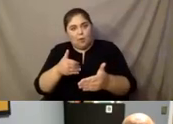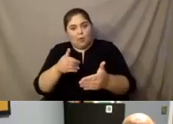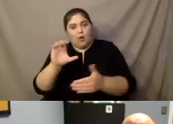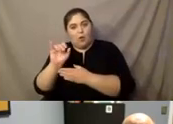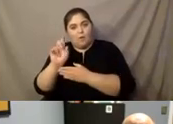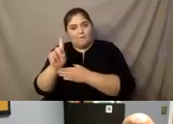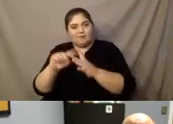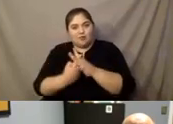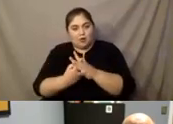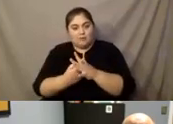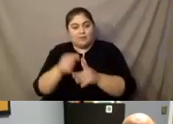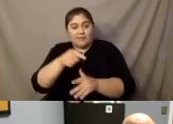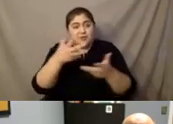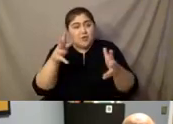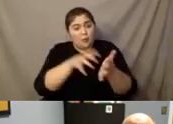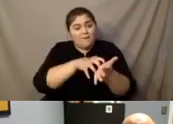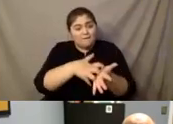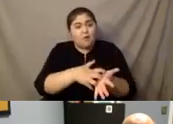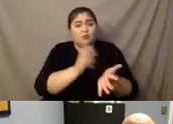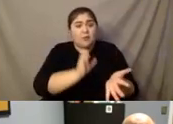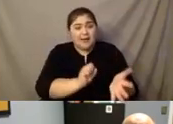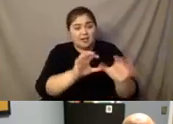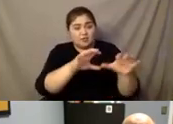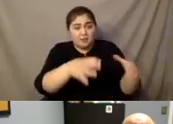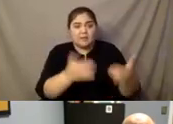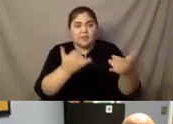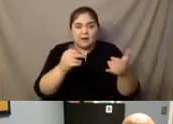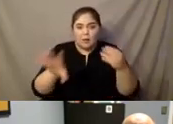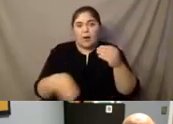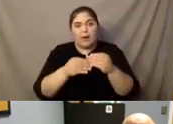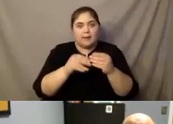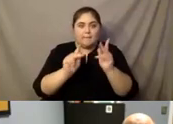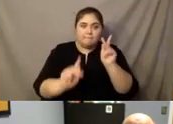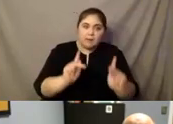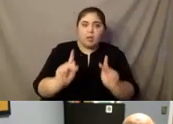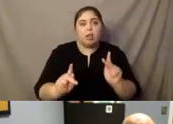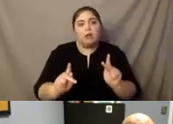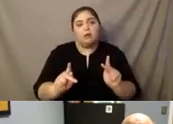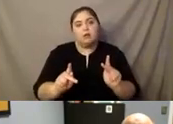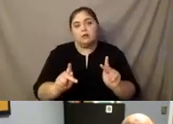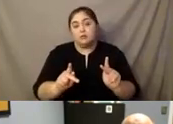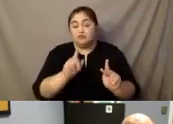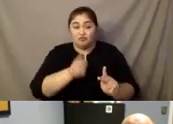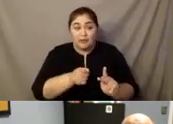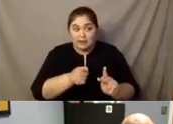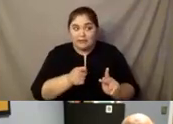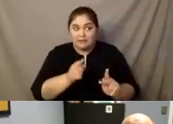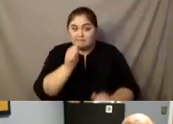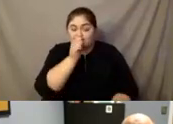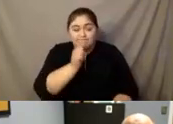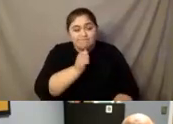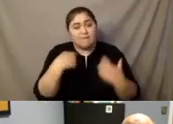Because this is already a vulnerable age population, and now we're adding on top of it people who are quite literally suffering